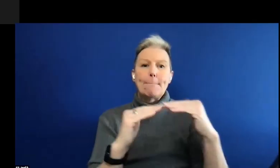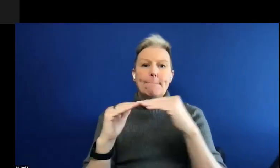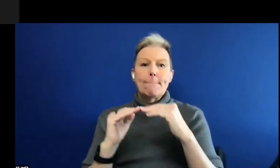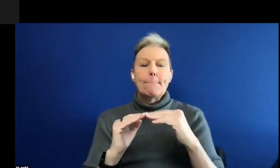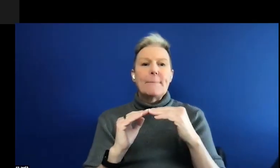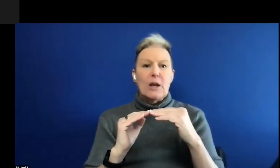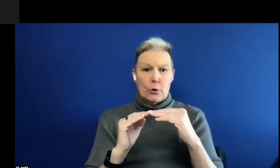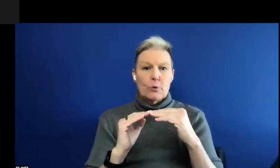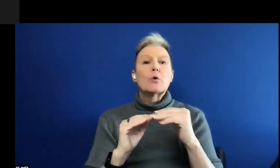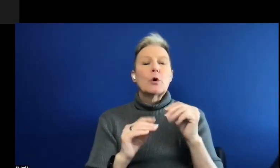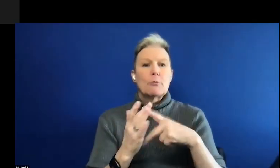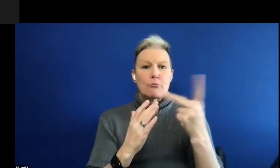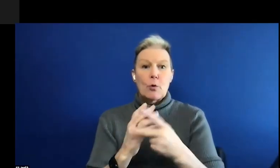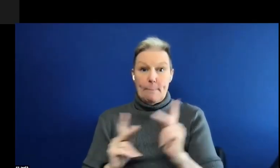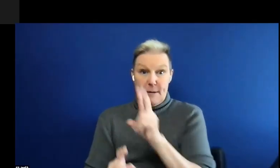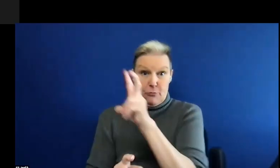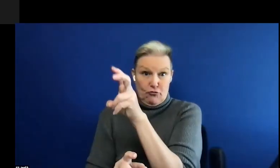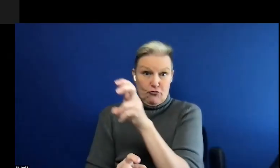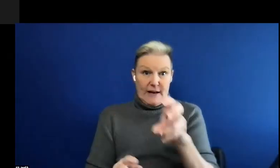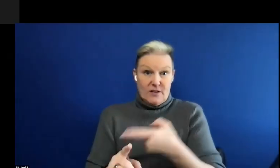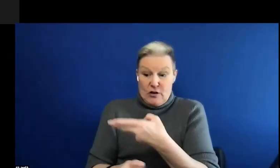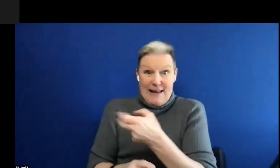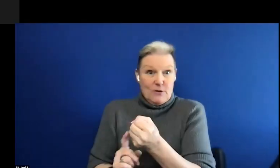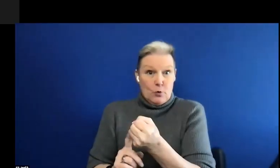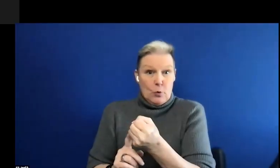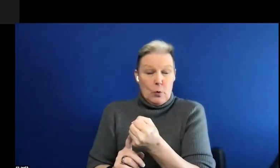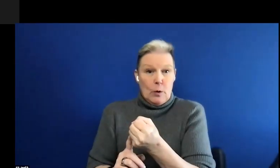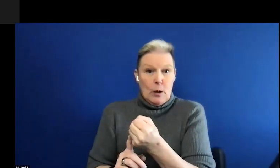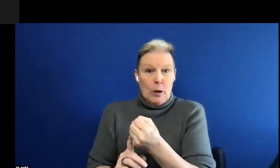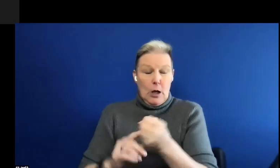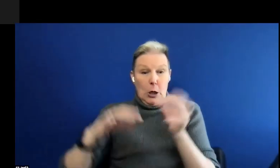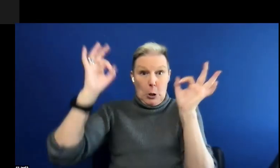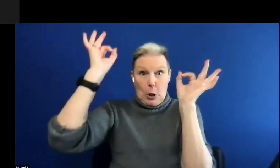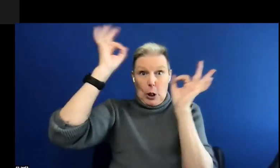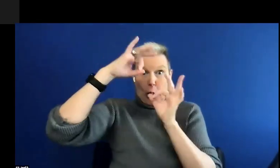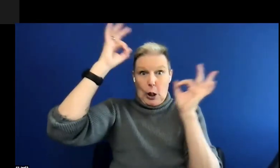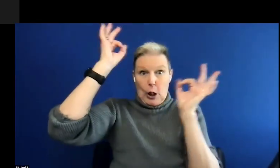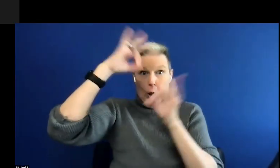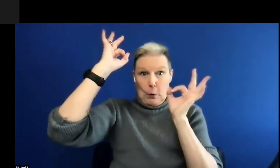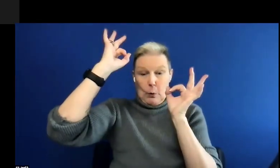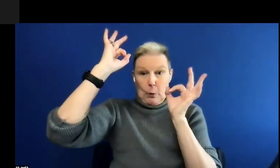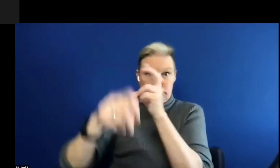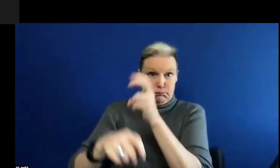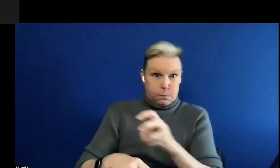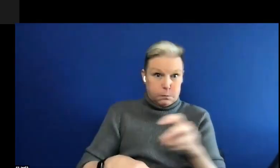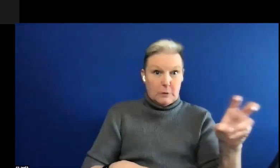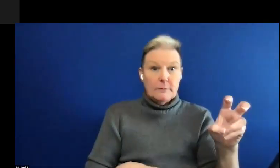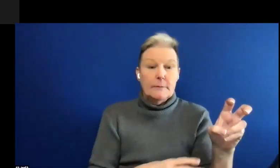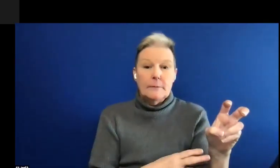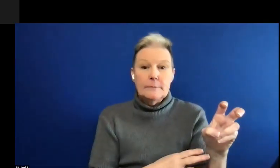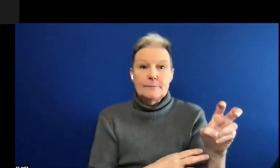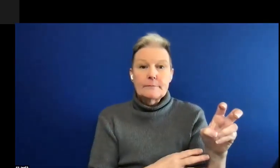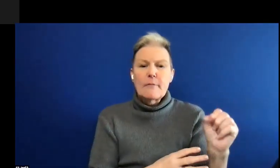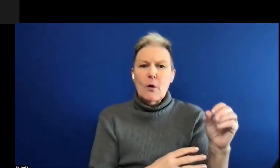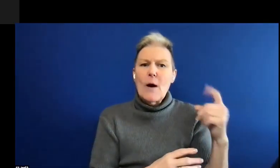people that transitioned out of high school that didn't have a clue. And so I